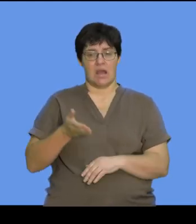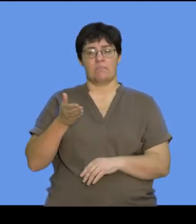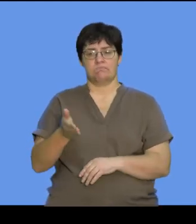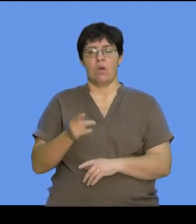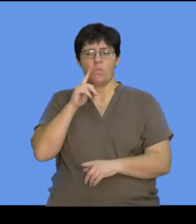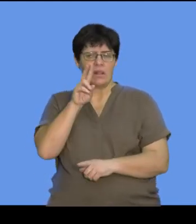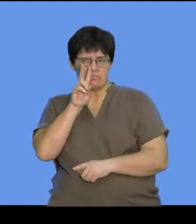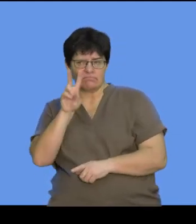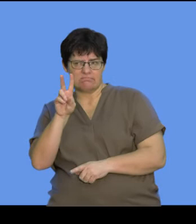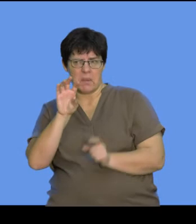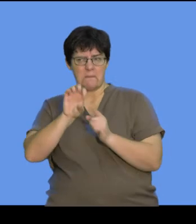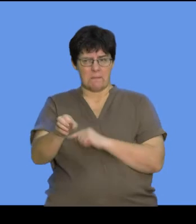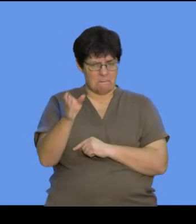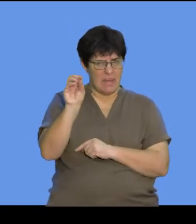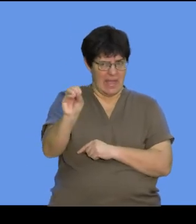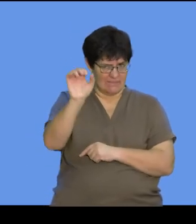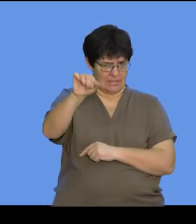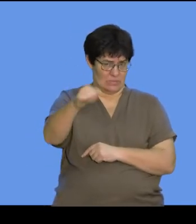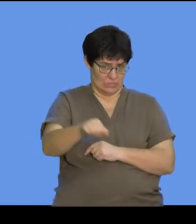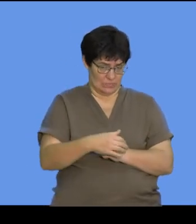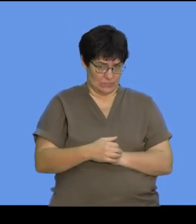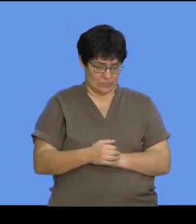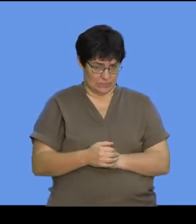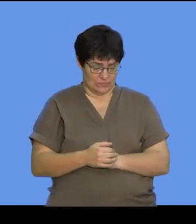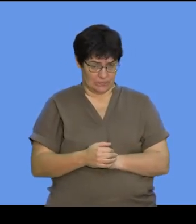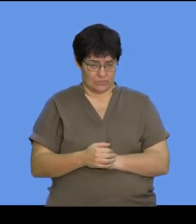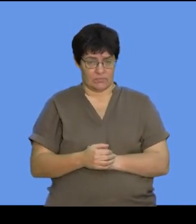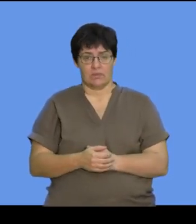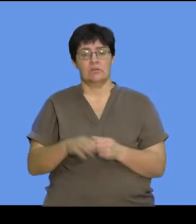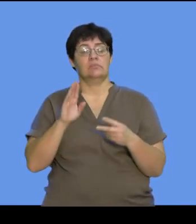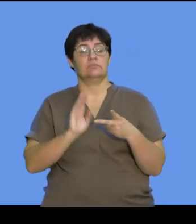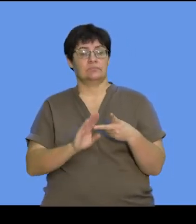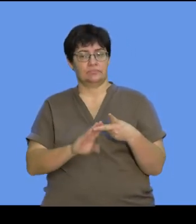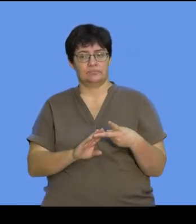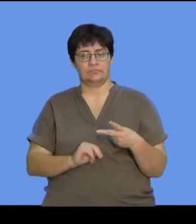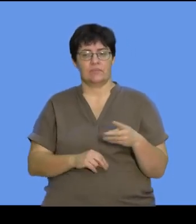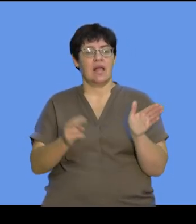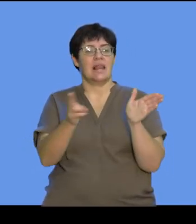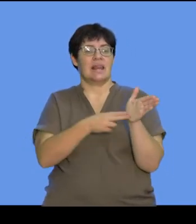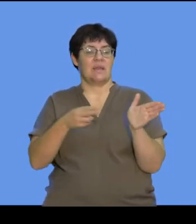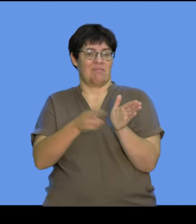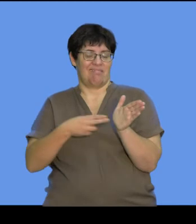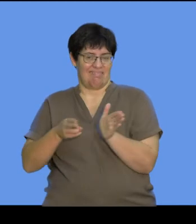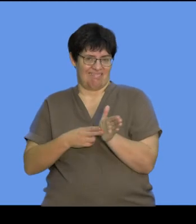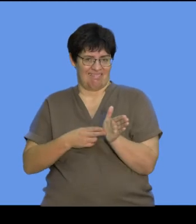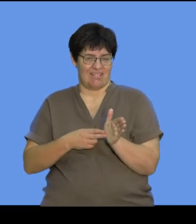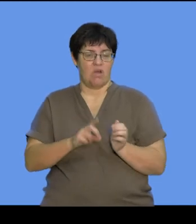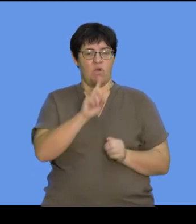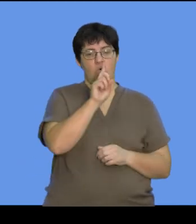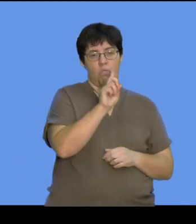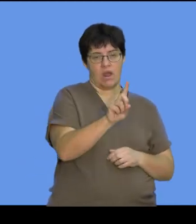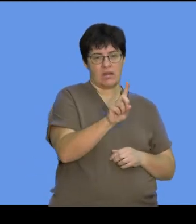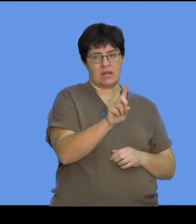if there's a thymine base present on that. The next question is label the parts numbered